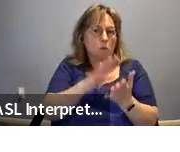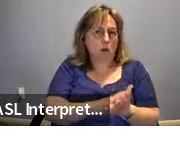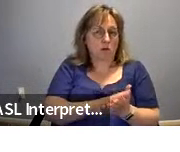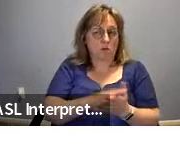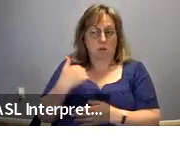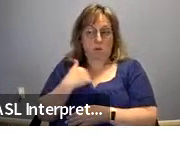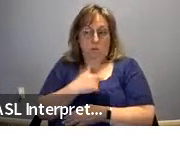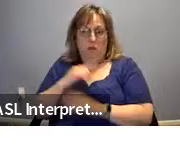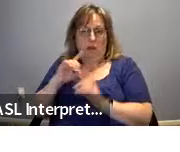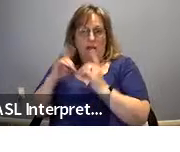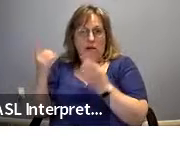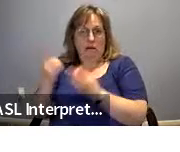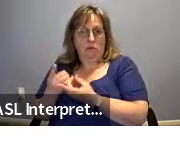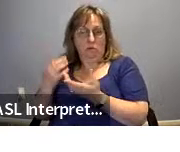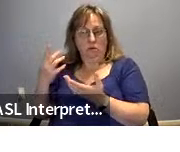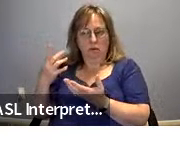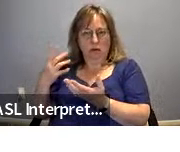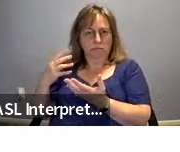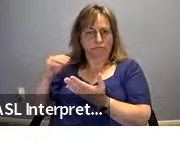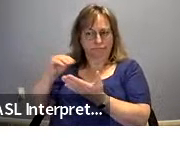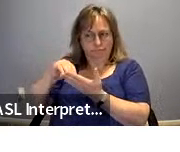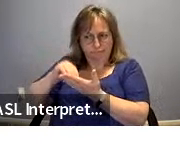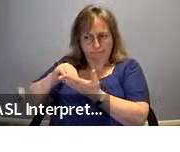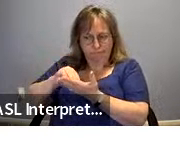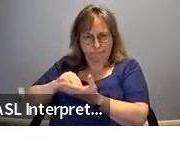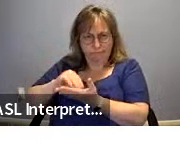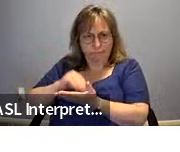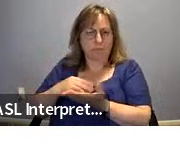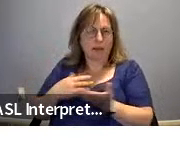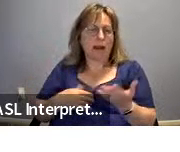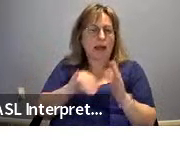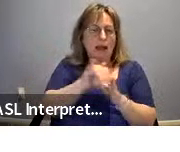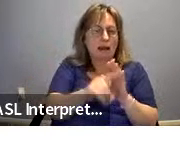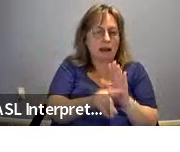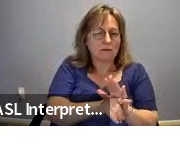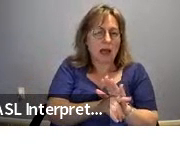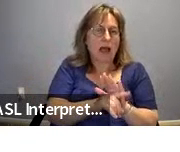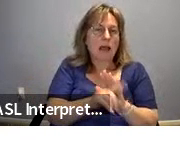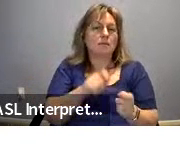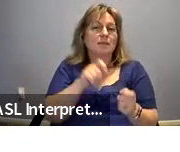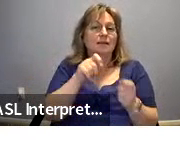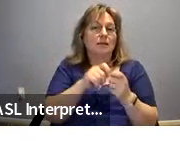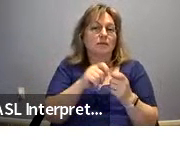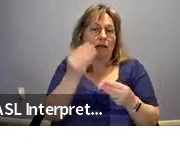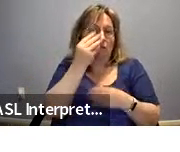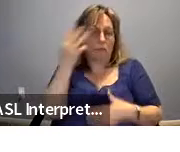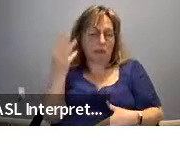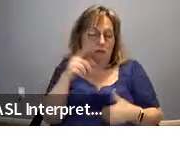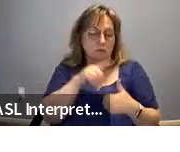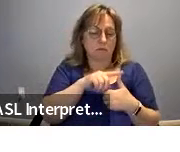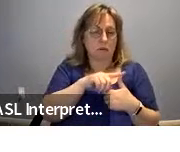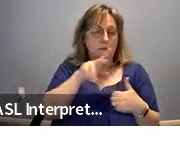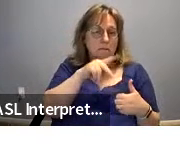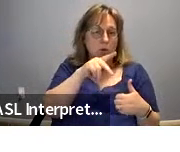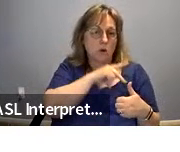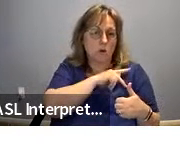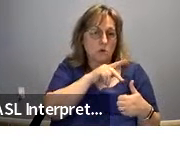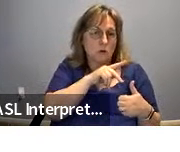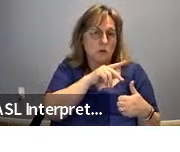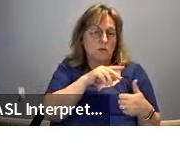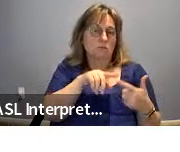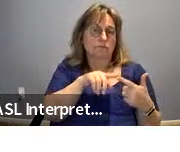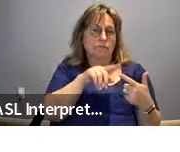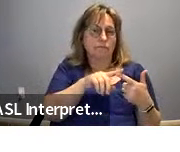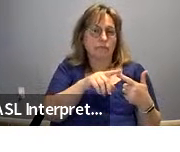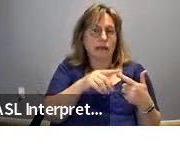school district or an agent that can identify individual information, such as personal information, names, date